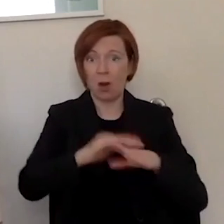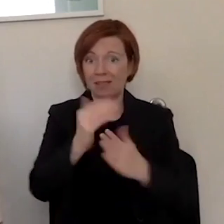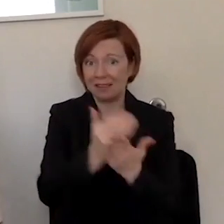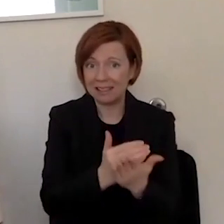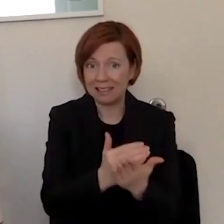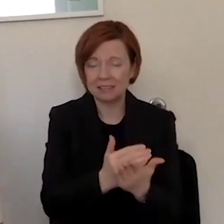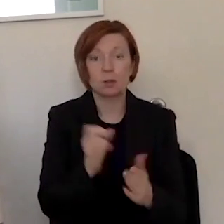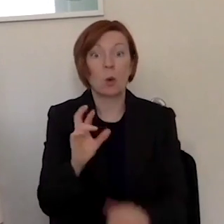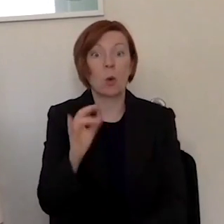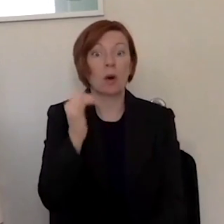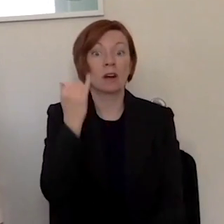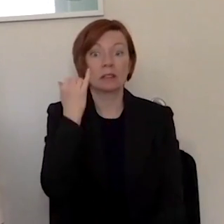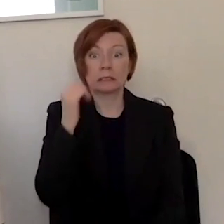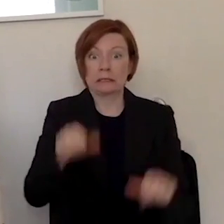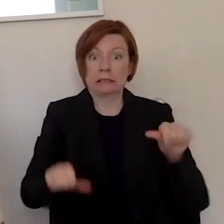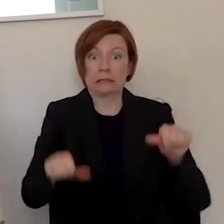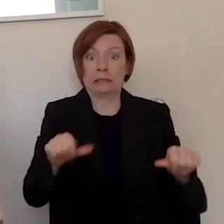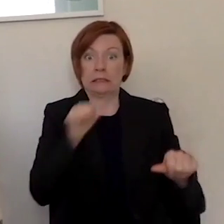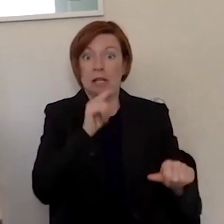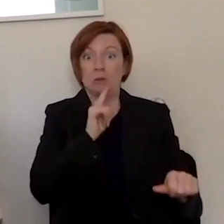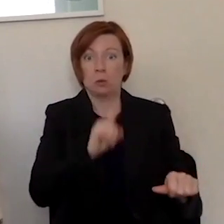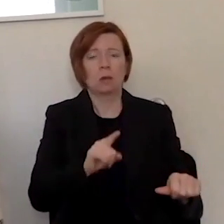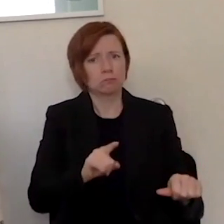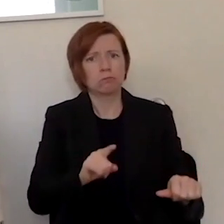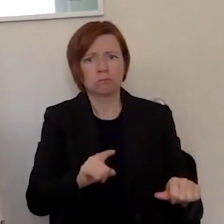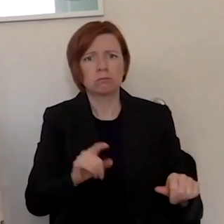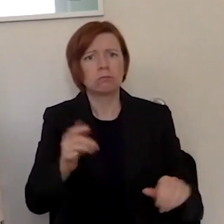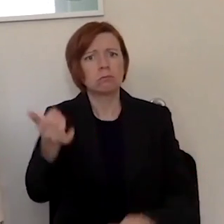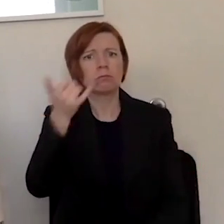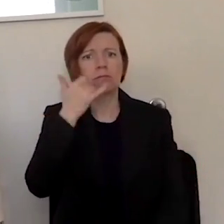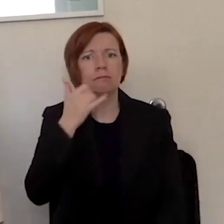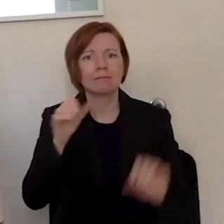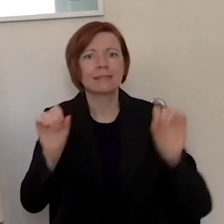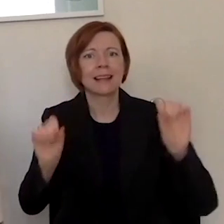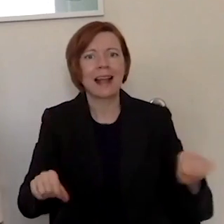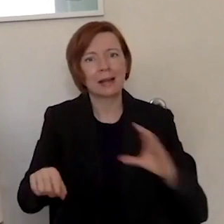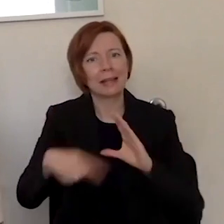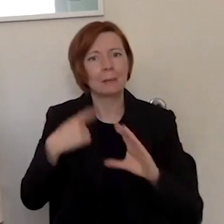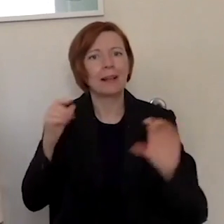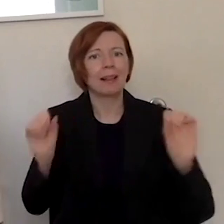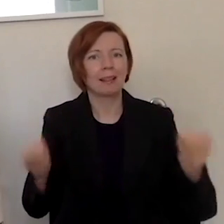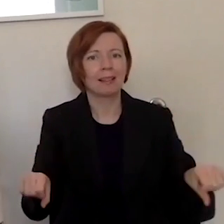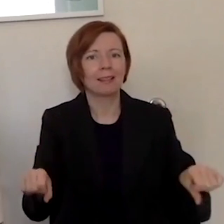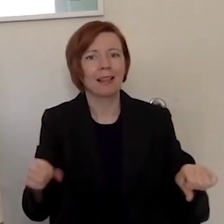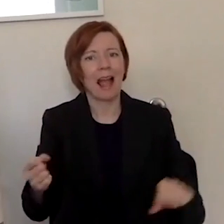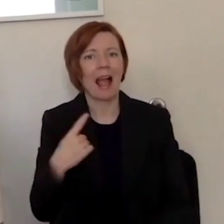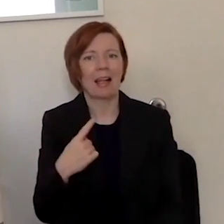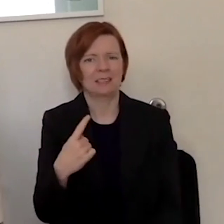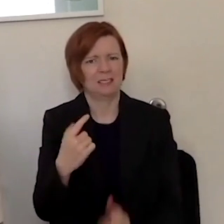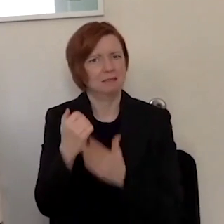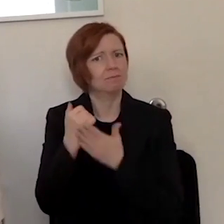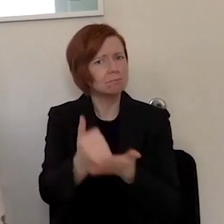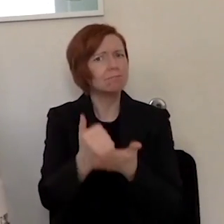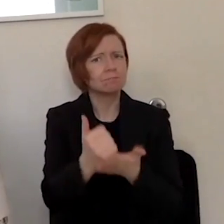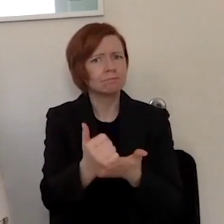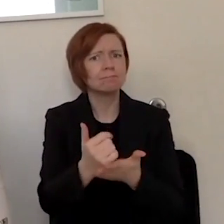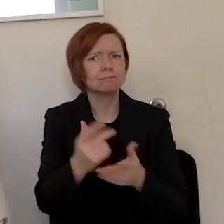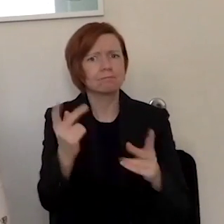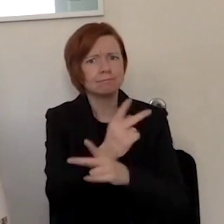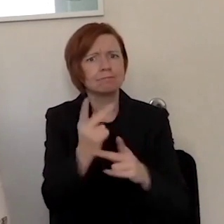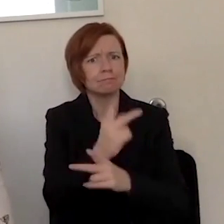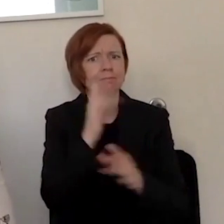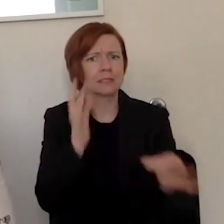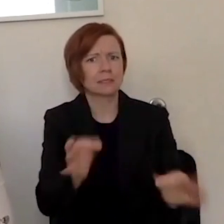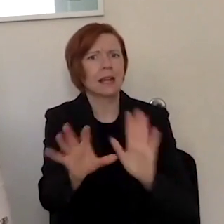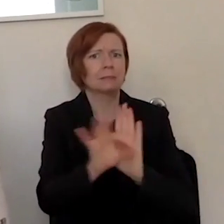which discipline to pick, you can also call us at the office or email us, and we can help